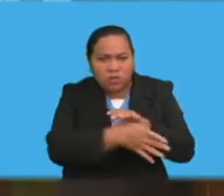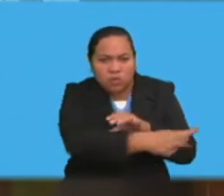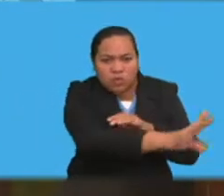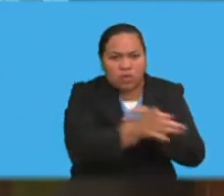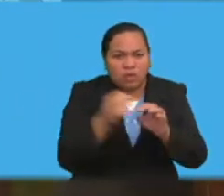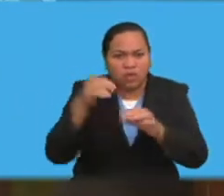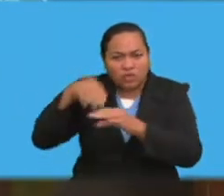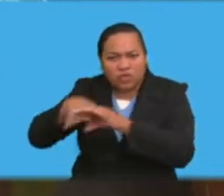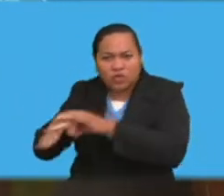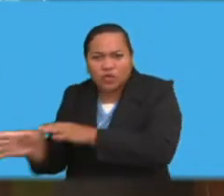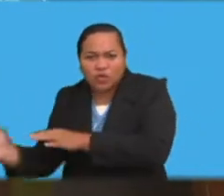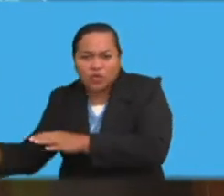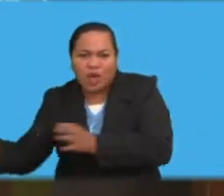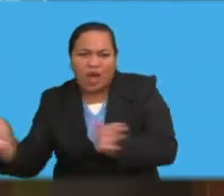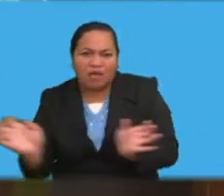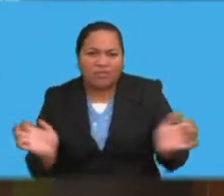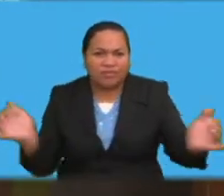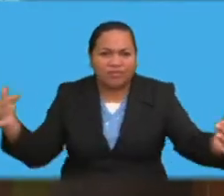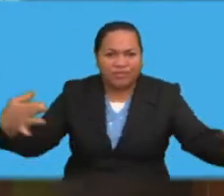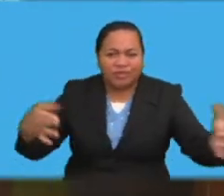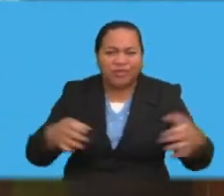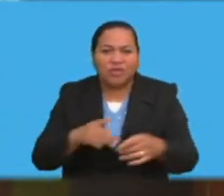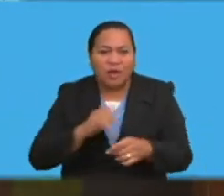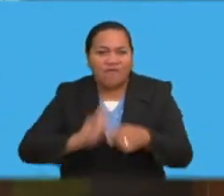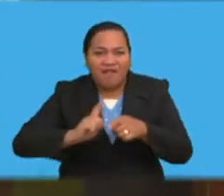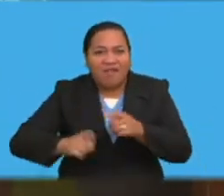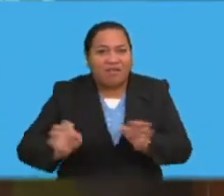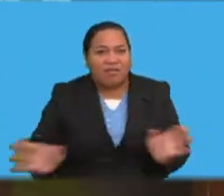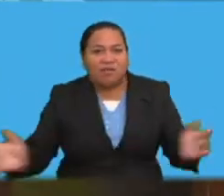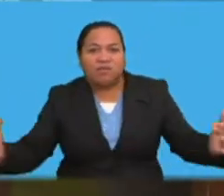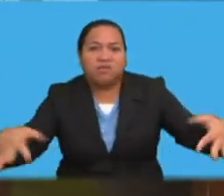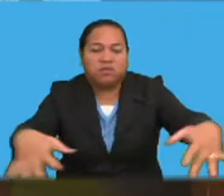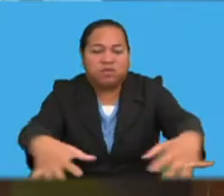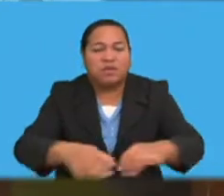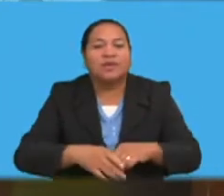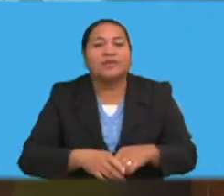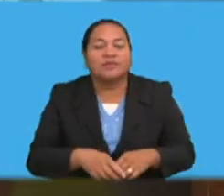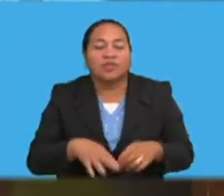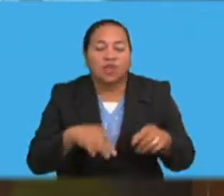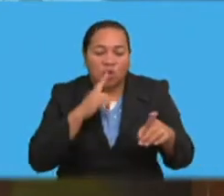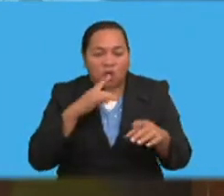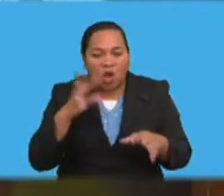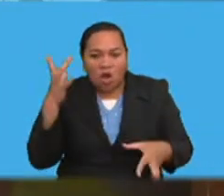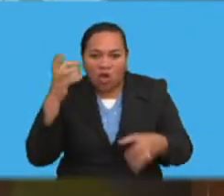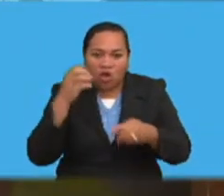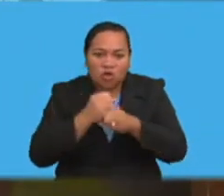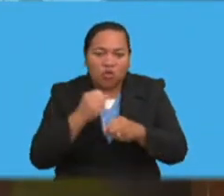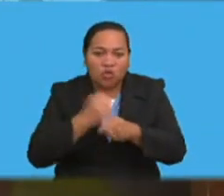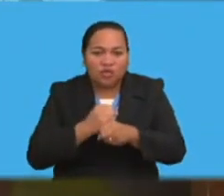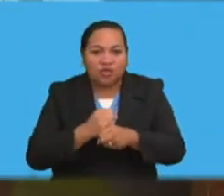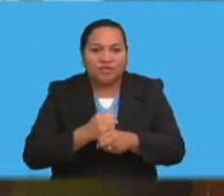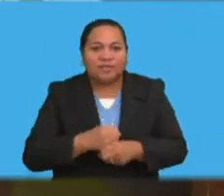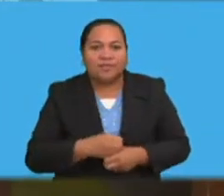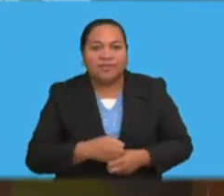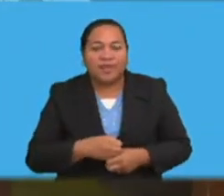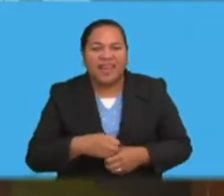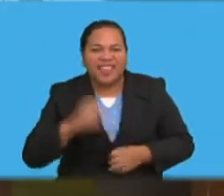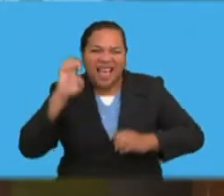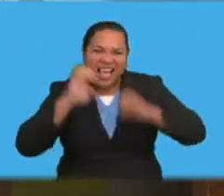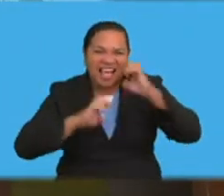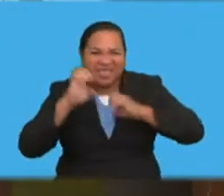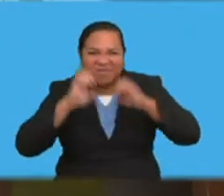water outside the river quite rapidly, Madam Speaker. So, Madam Speaker, in conclusion, the entire project is estimated to be